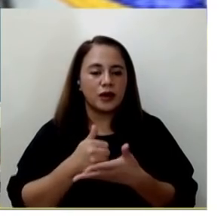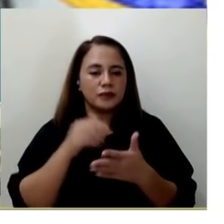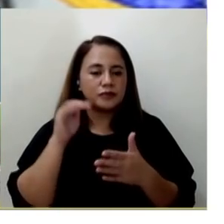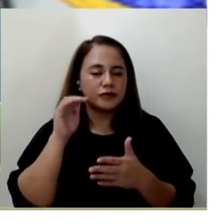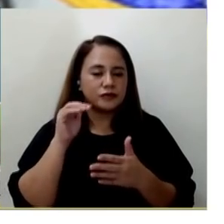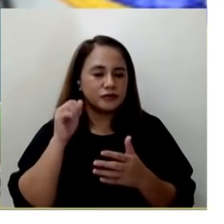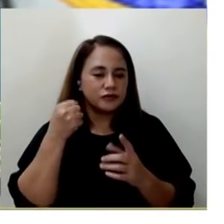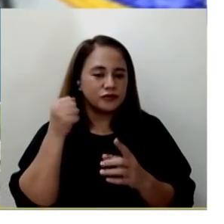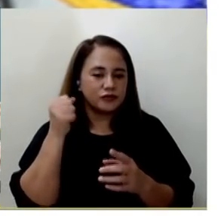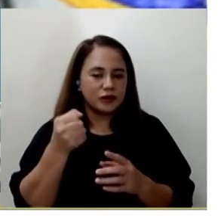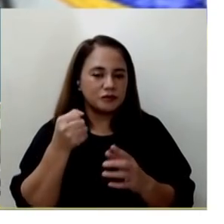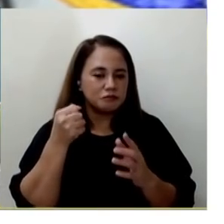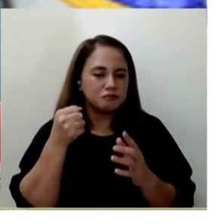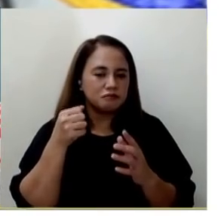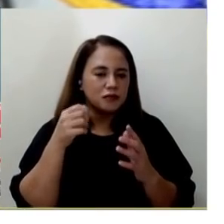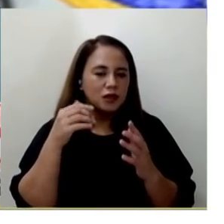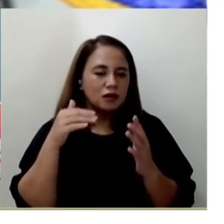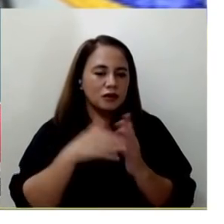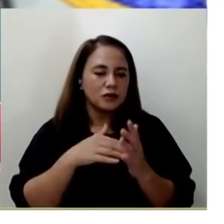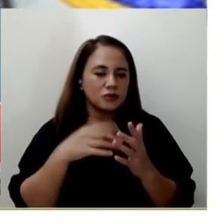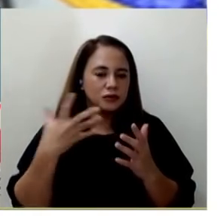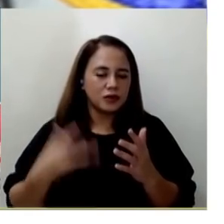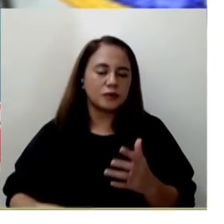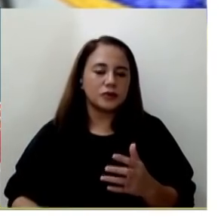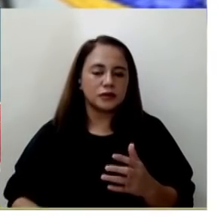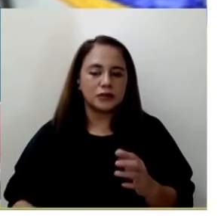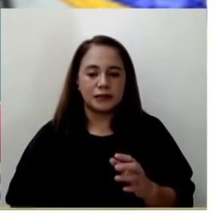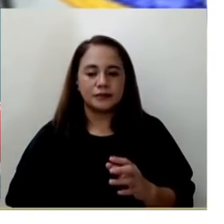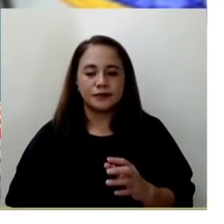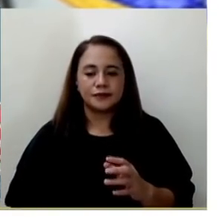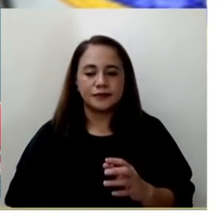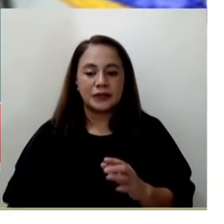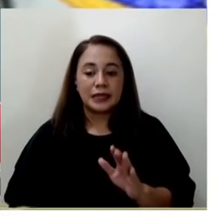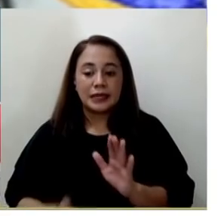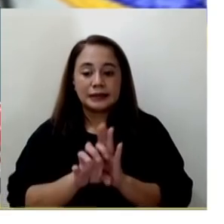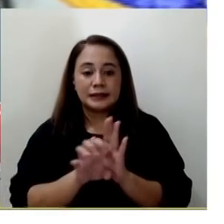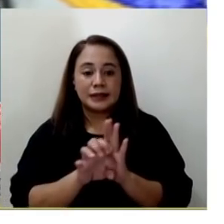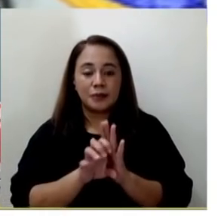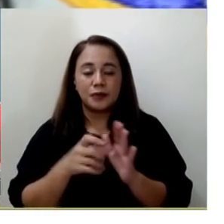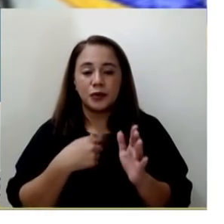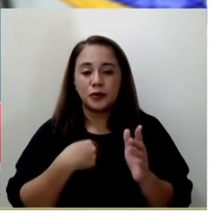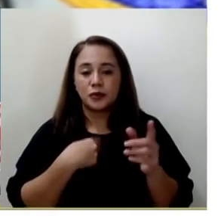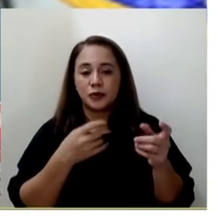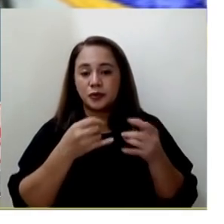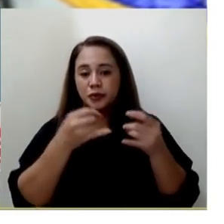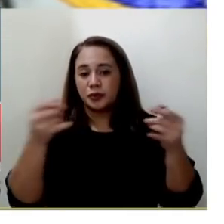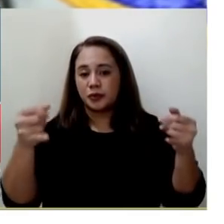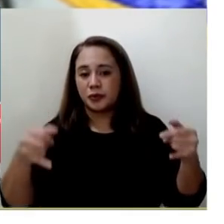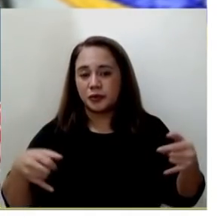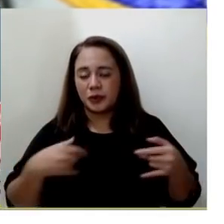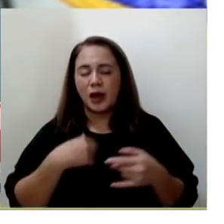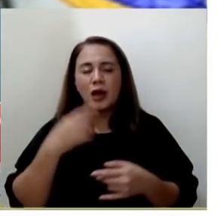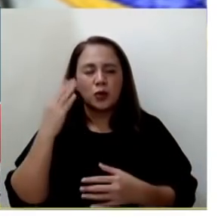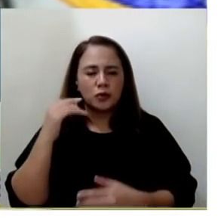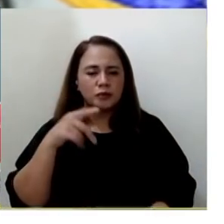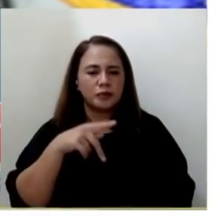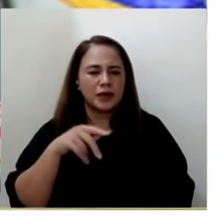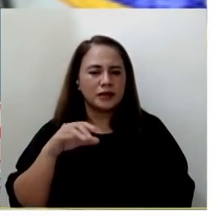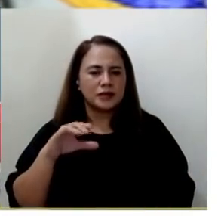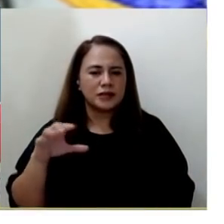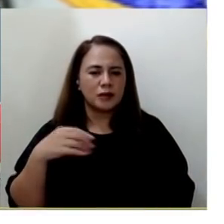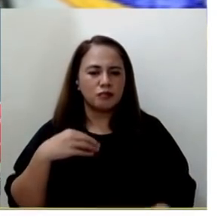strengthen the fight against corruption. Example, ang examples po dyan, yung jurisdiction. We hope if PCC had